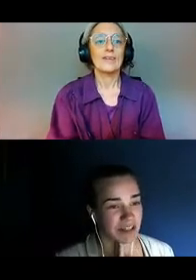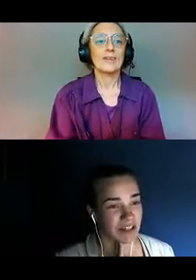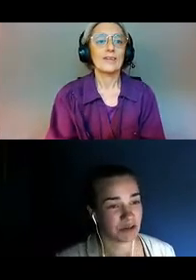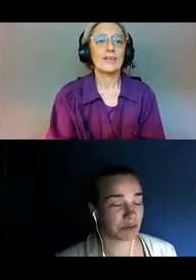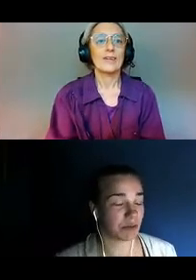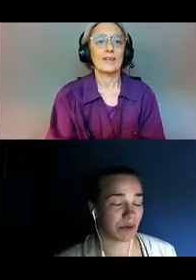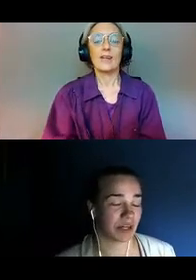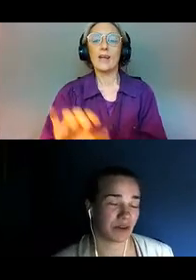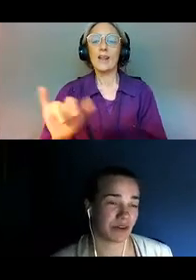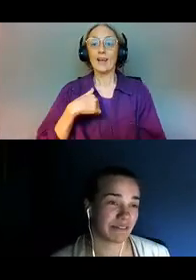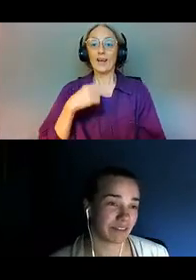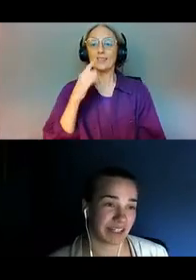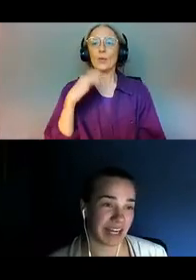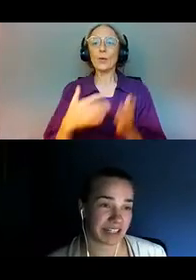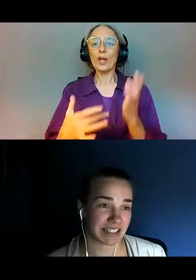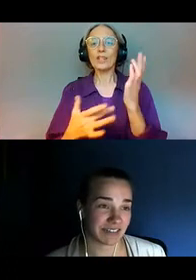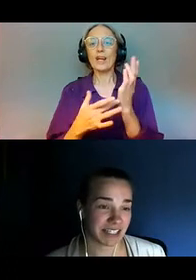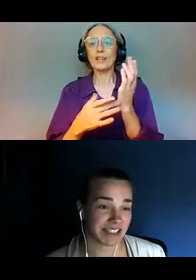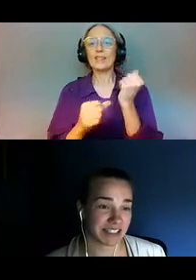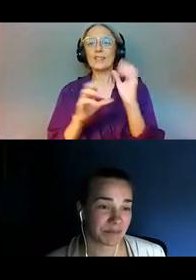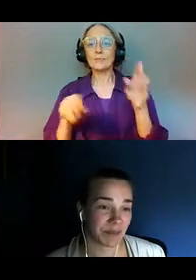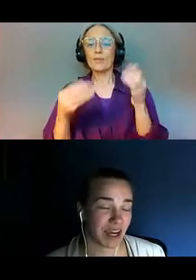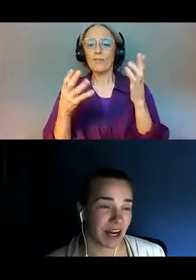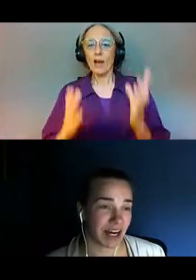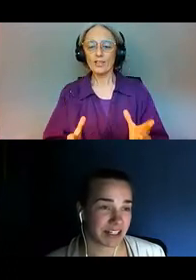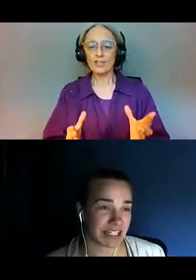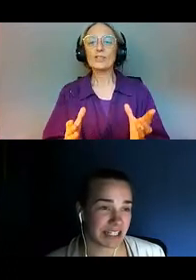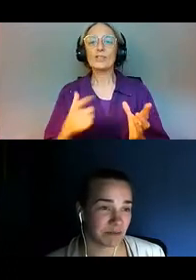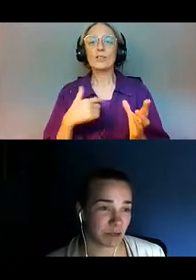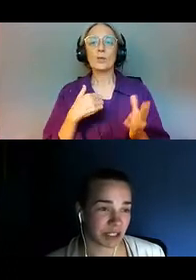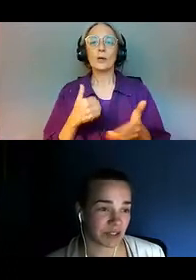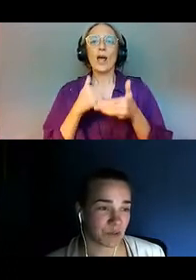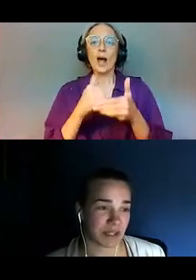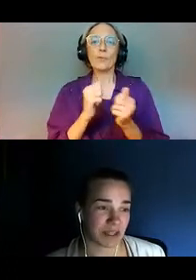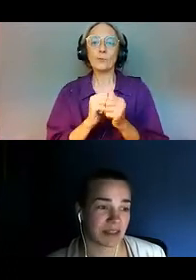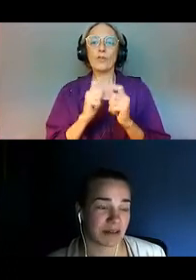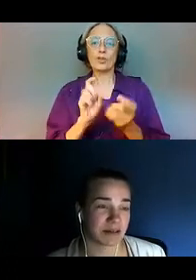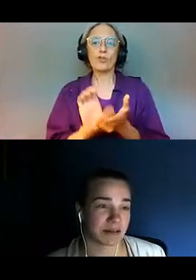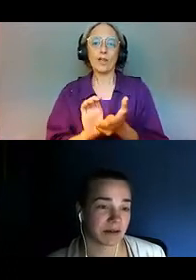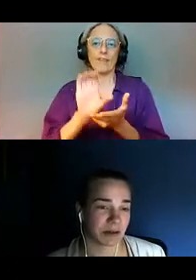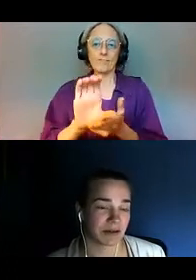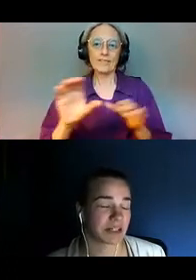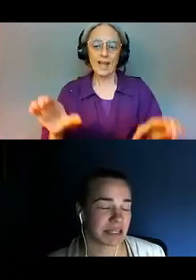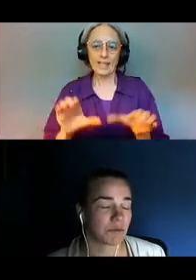with helping you report your grant-funded activities. Our team works